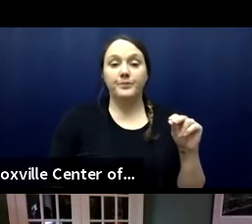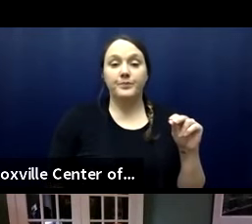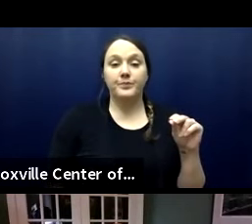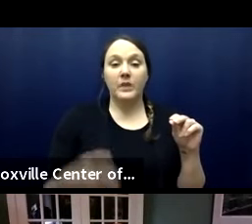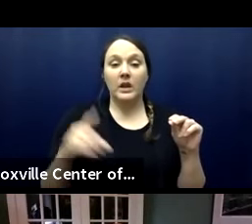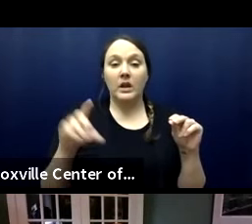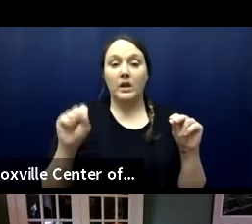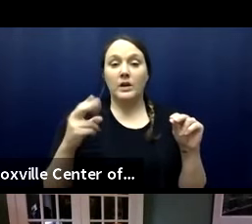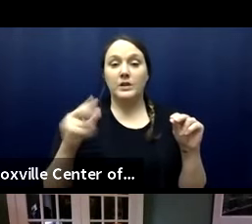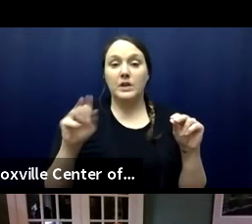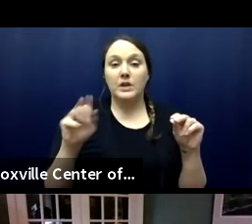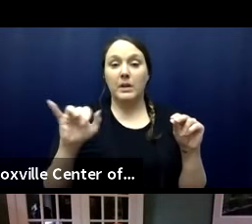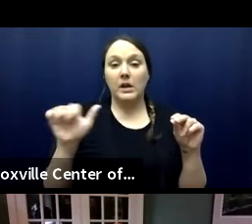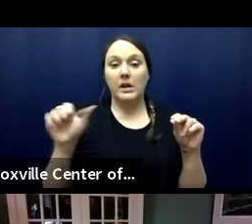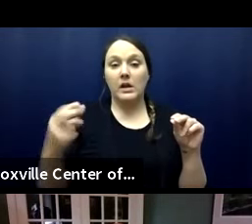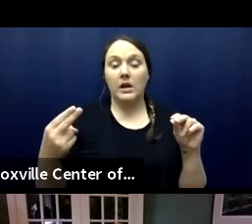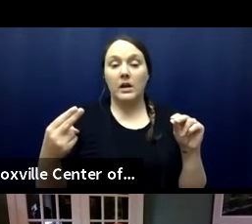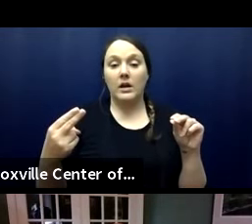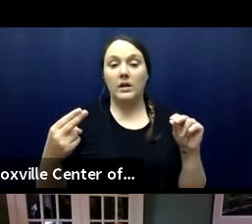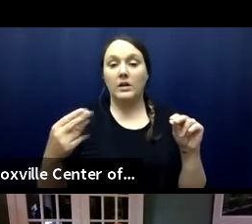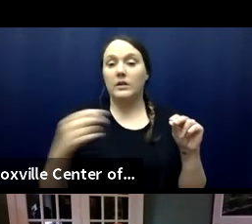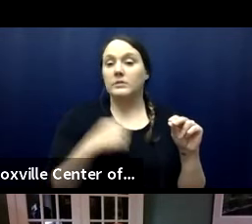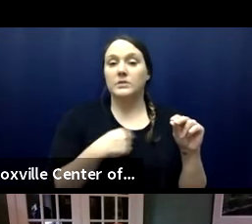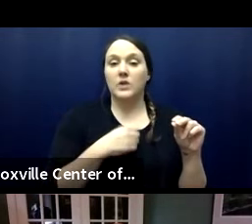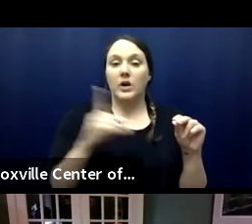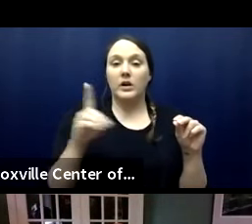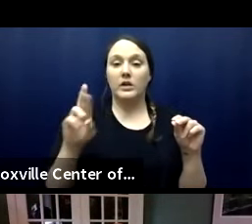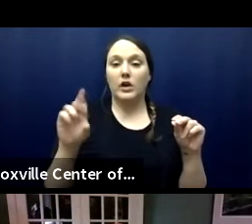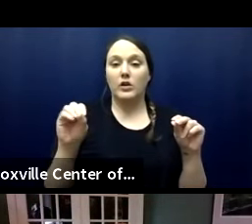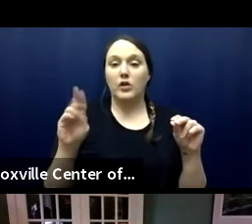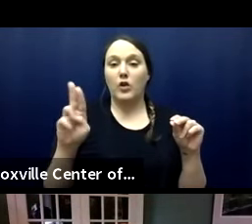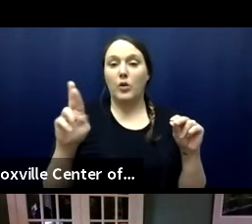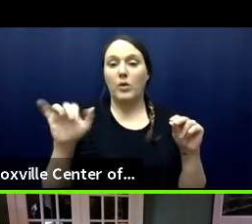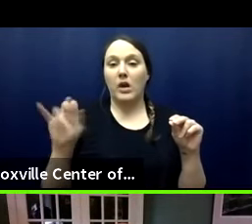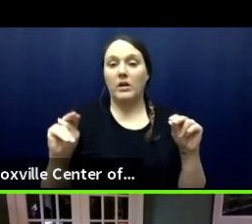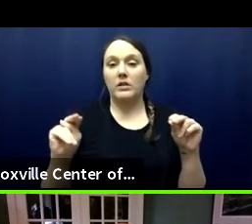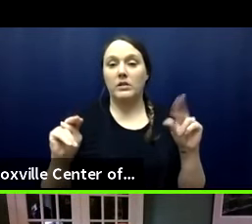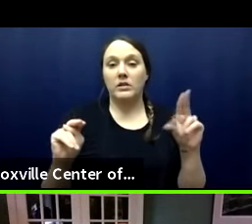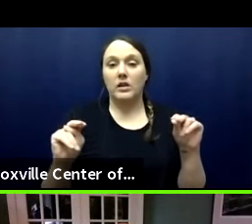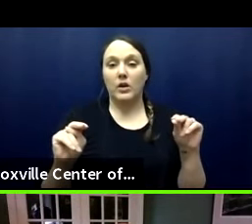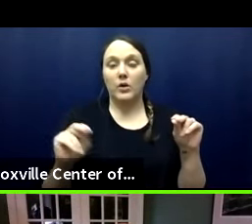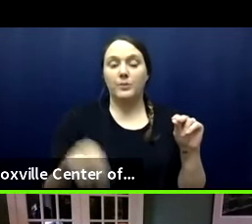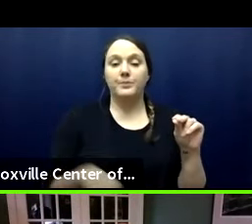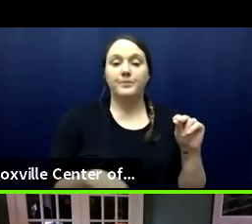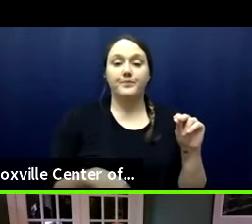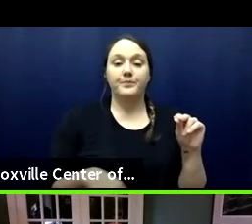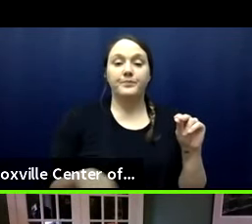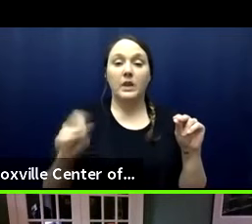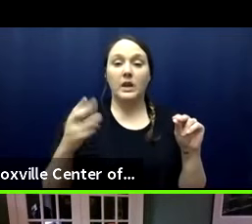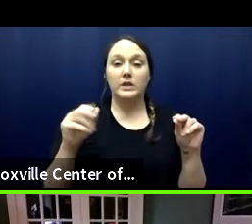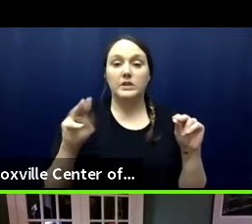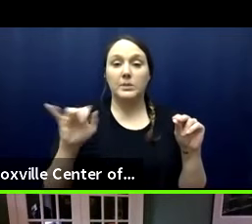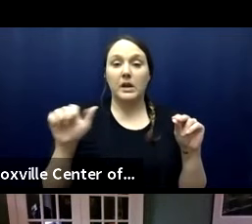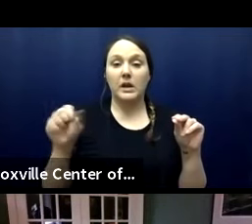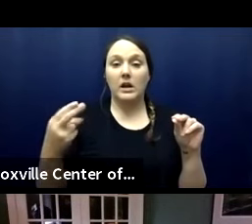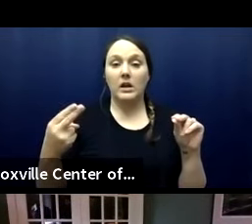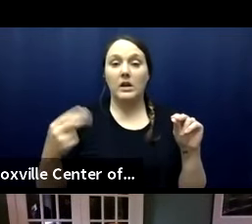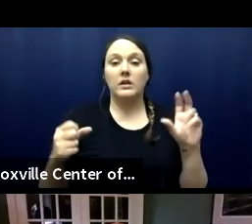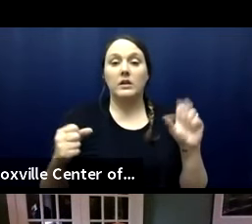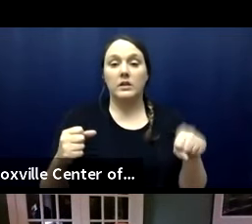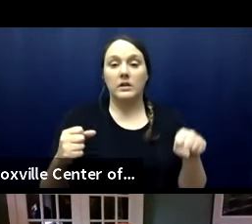Dr. Shamia. Yes. Sorry, Dr. O'Brien. My bad. Dr. O'Brien. No. Dr. Shamia.